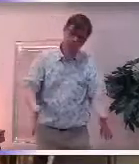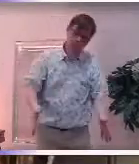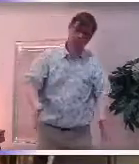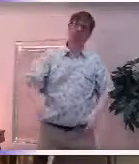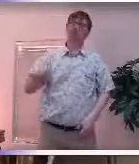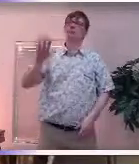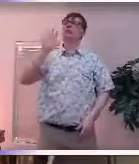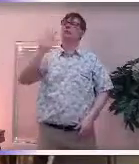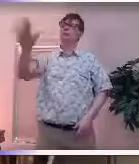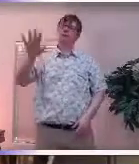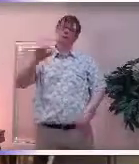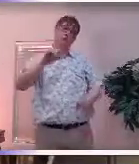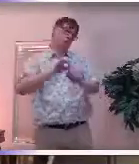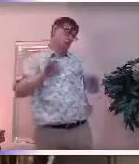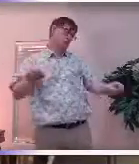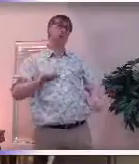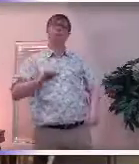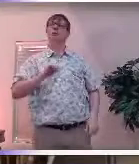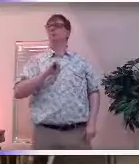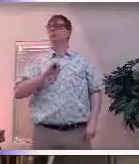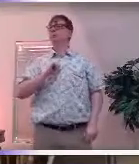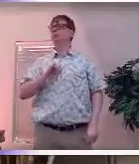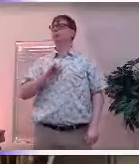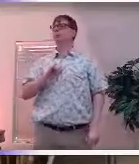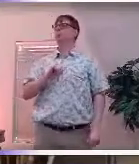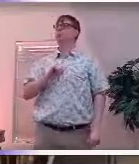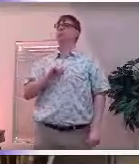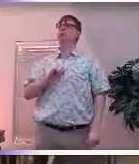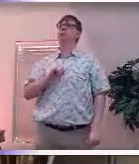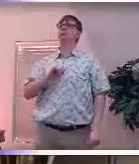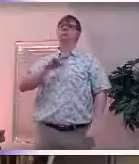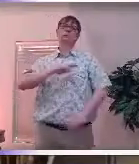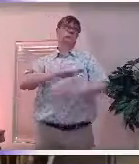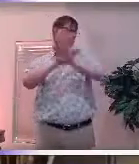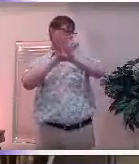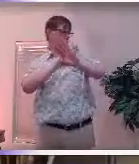seeing 5% of me. The rest is space.